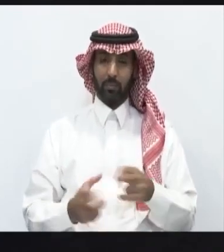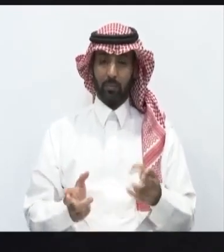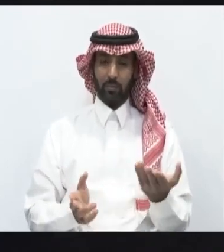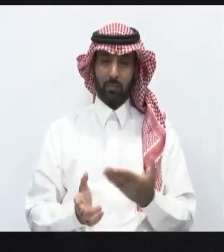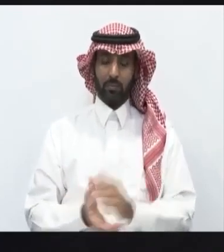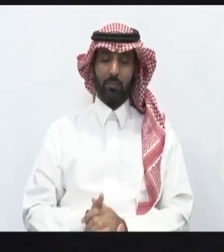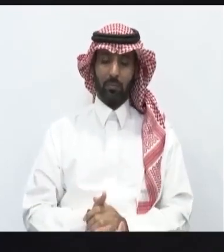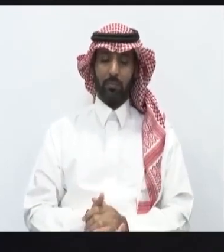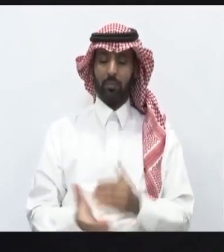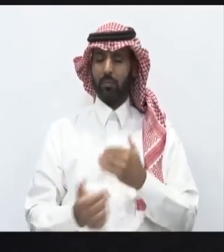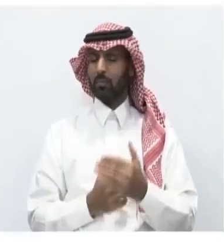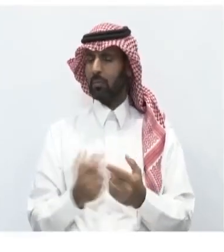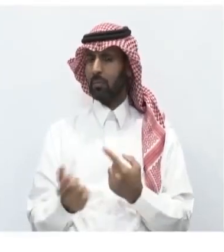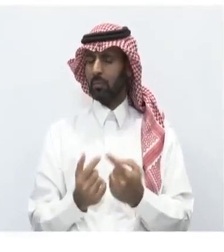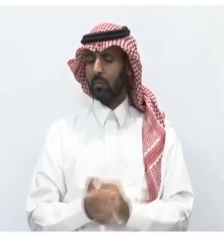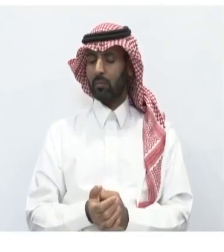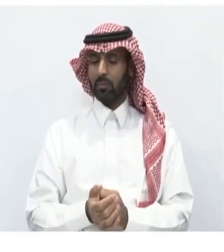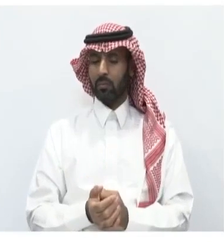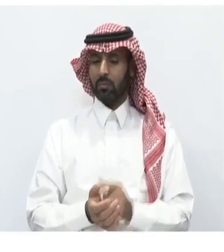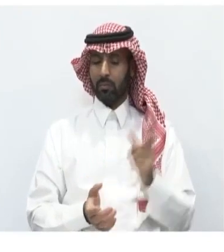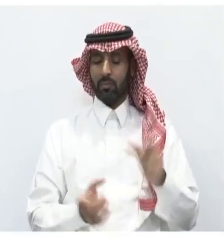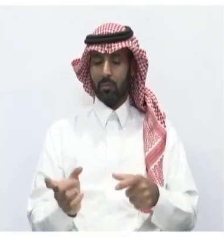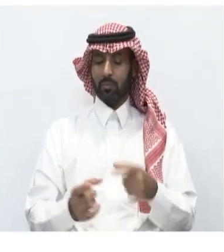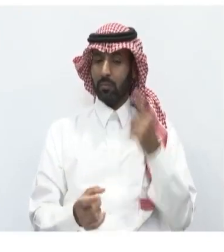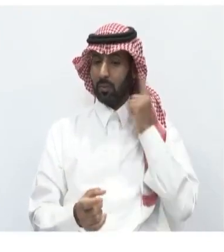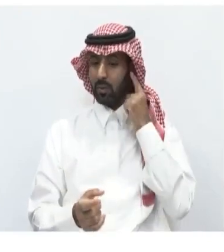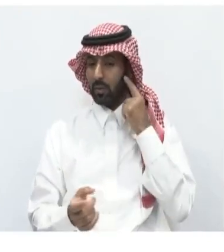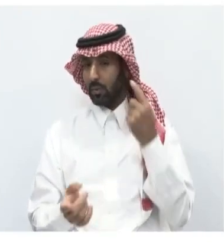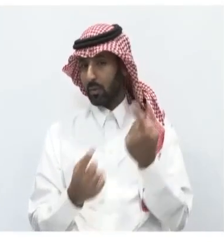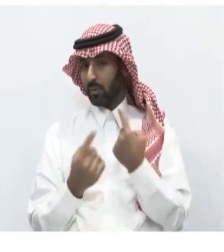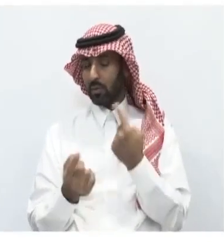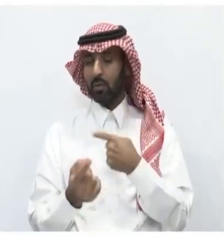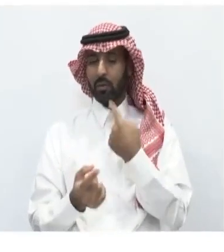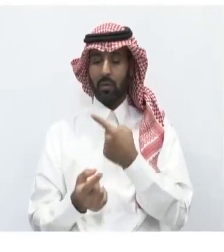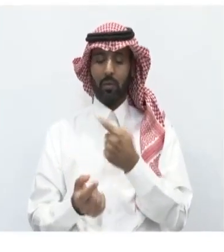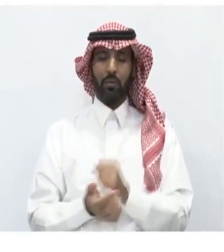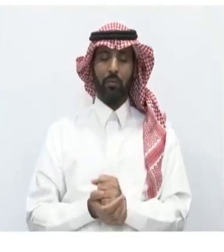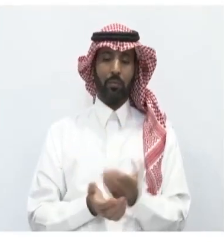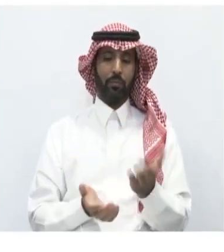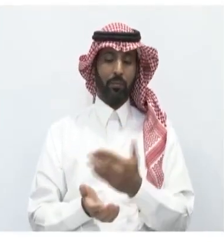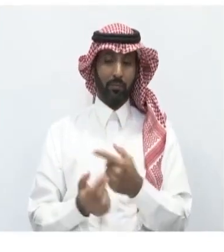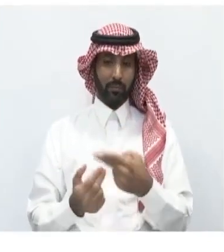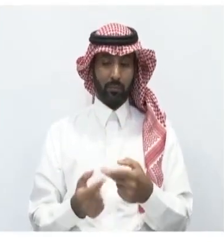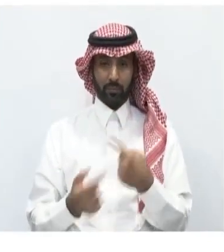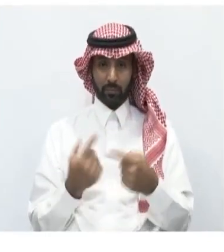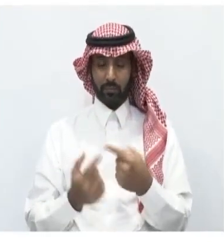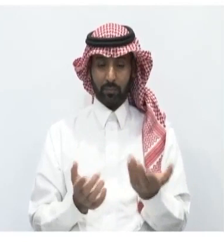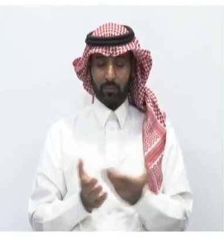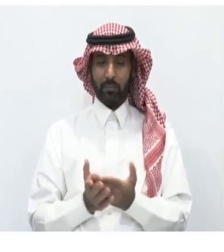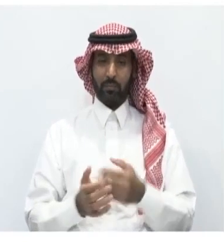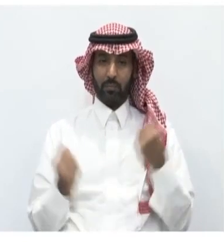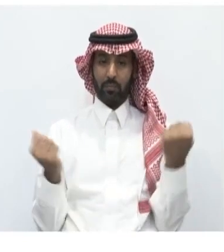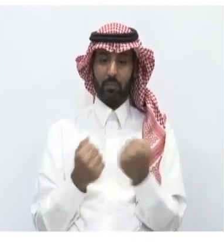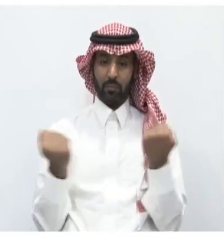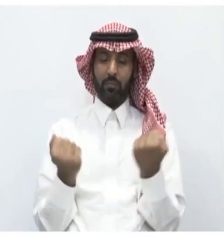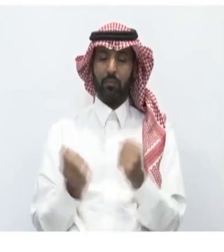today's listening, which will be the listening and the pronunciation. But before that, let's take some exercises